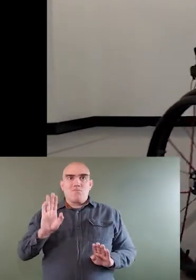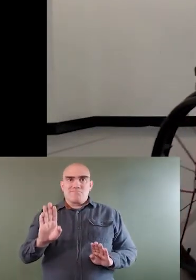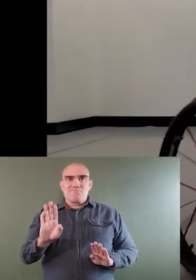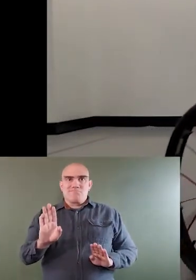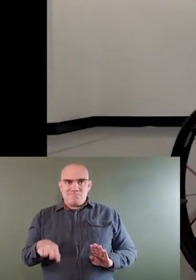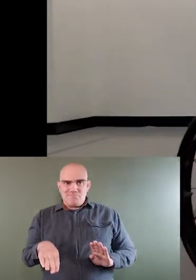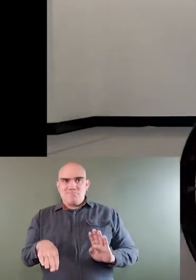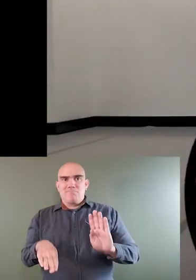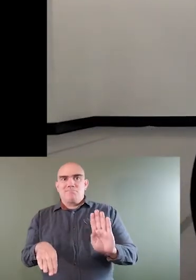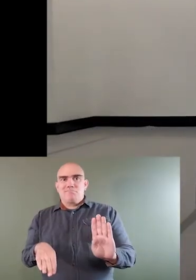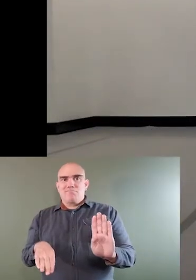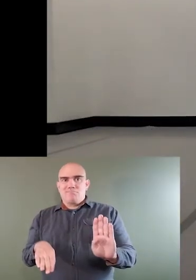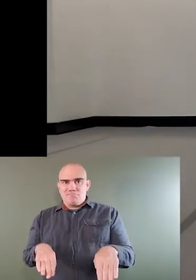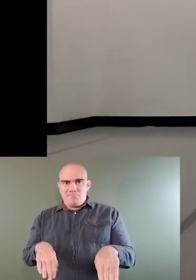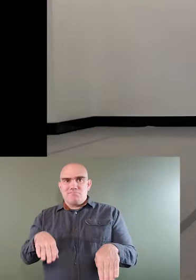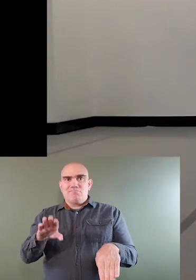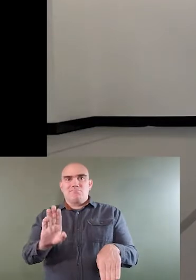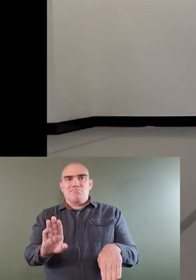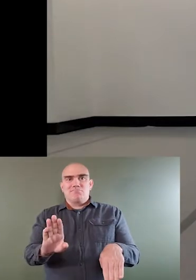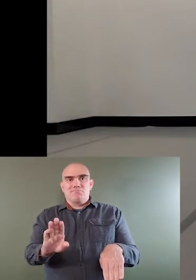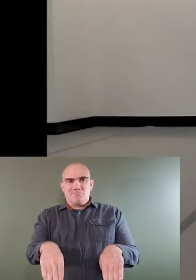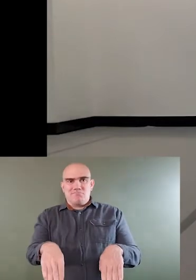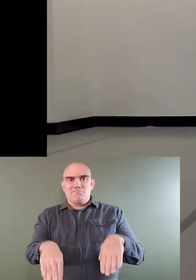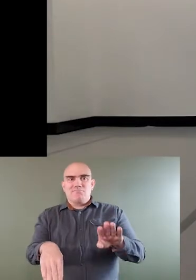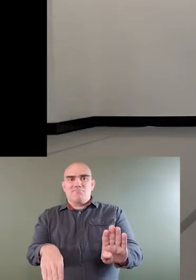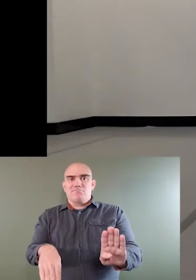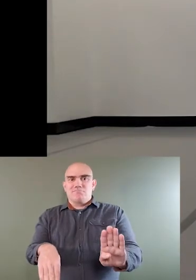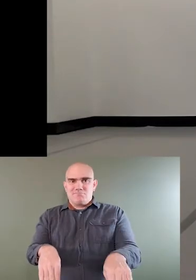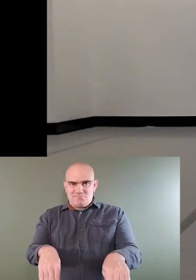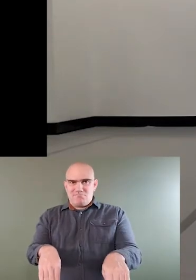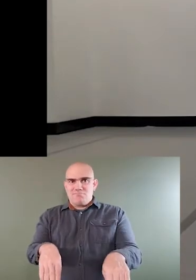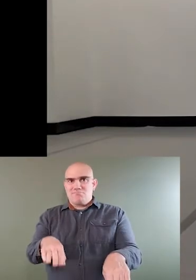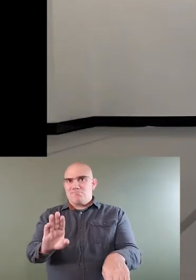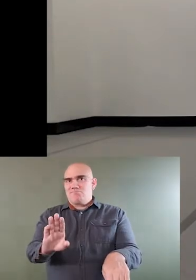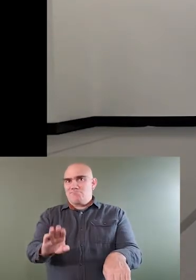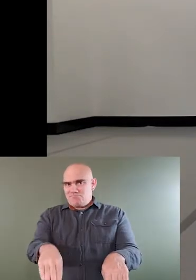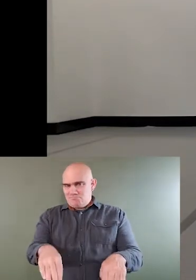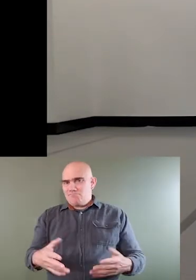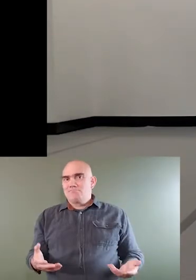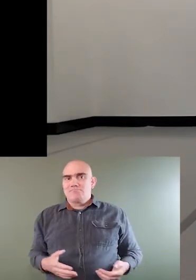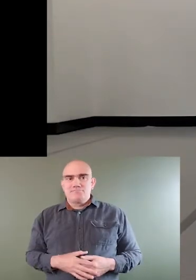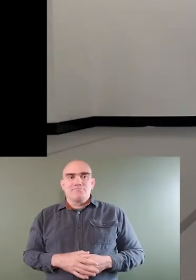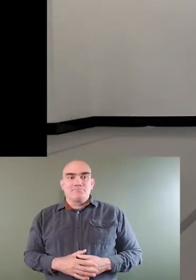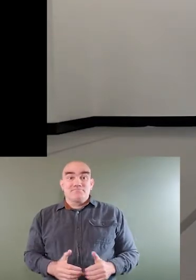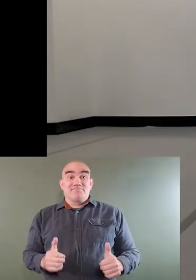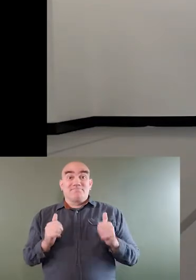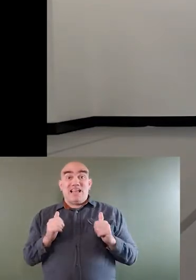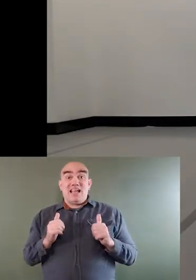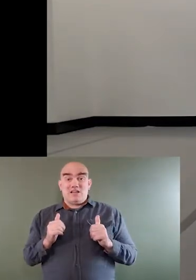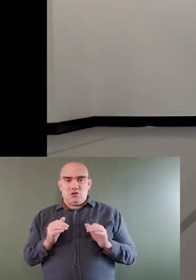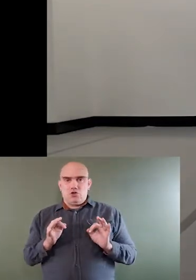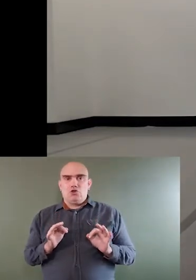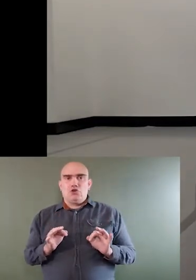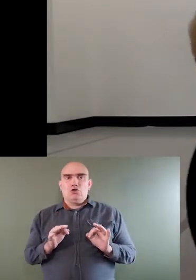heel, toe, heel, toe, heel, toe, heel. Oh, wonderful. And pull back.